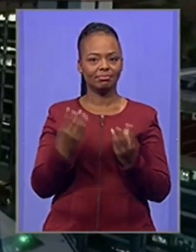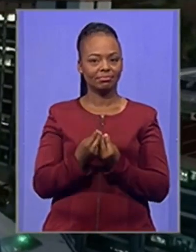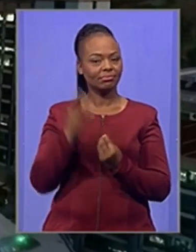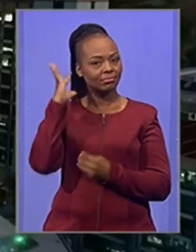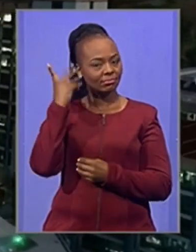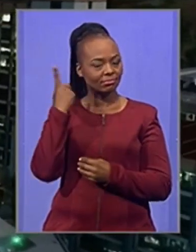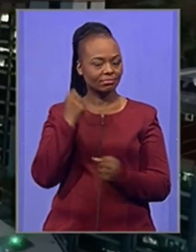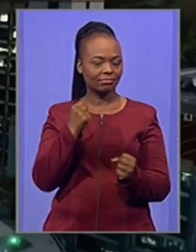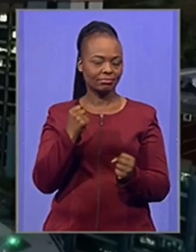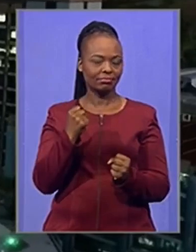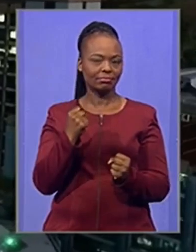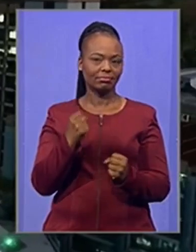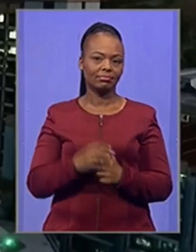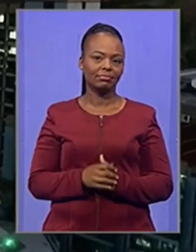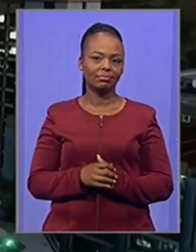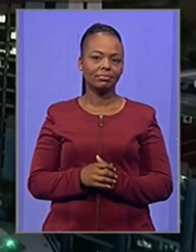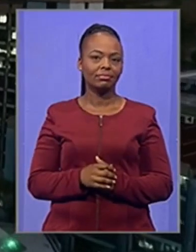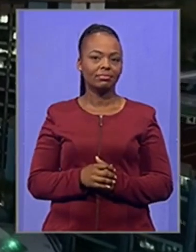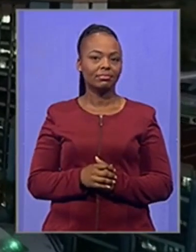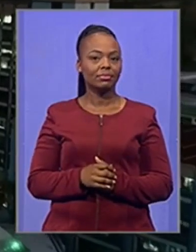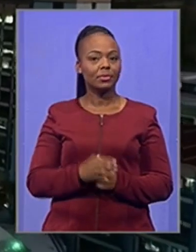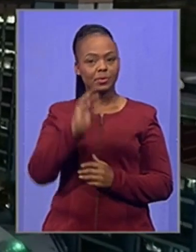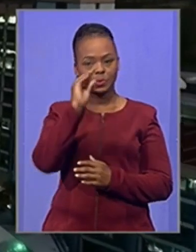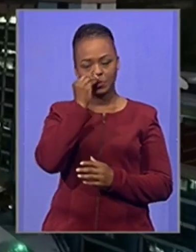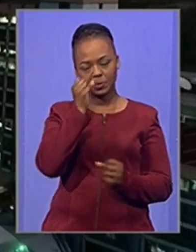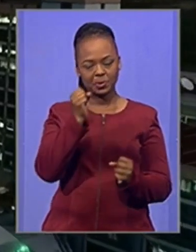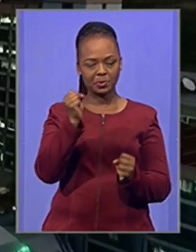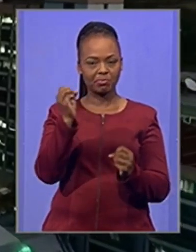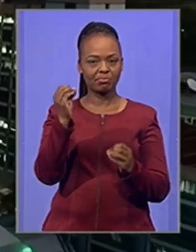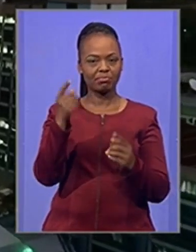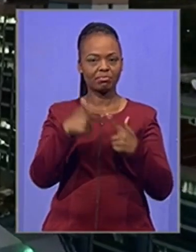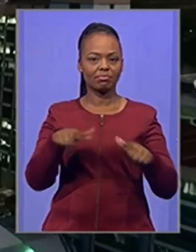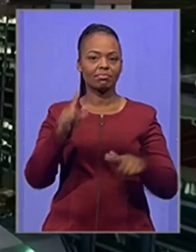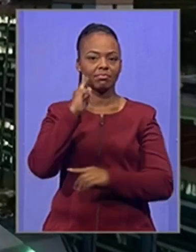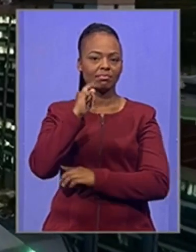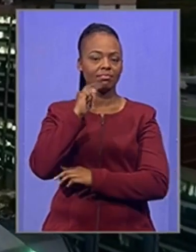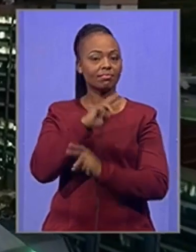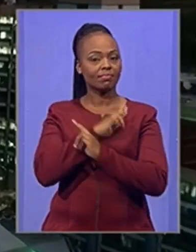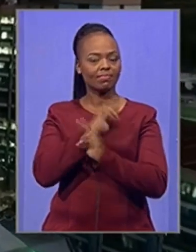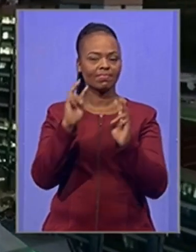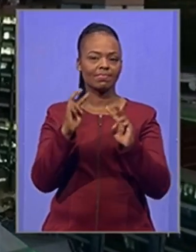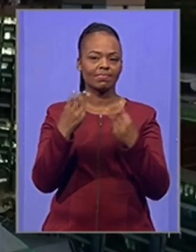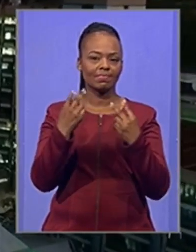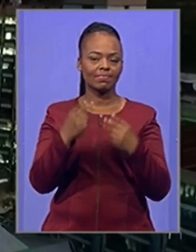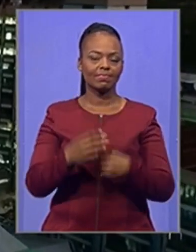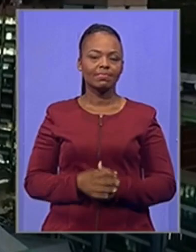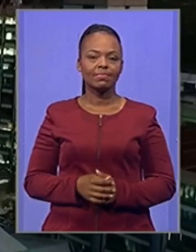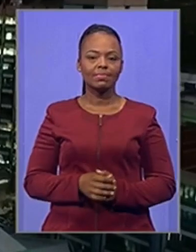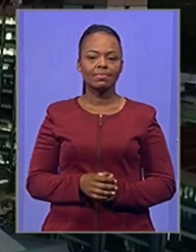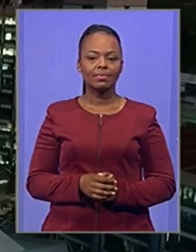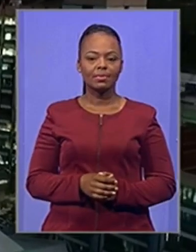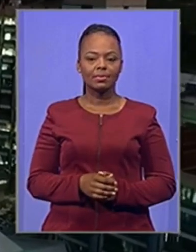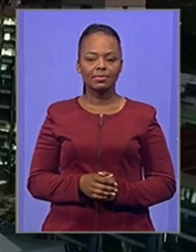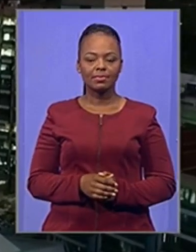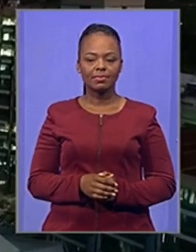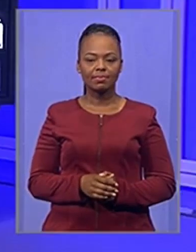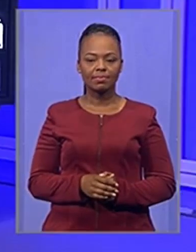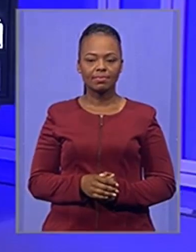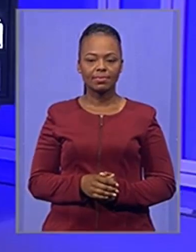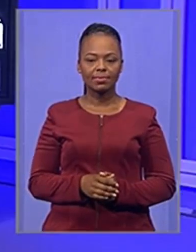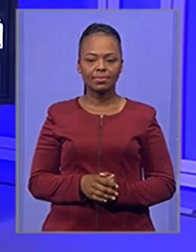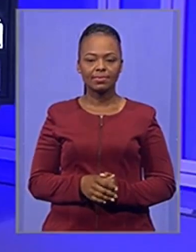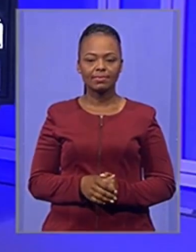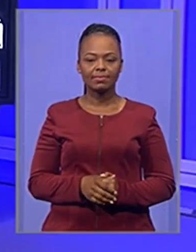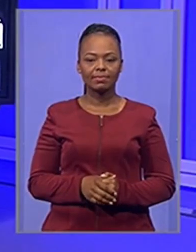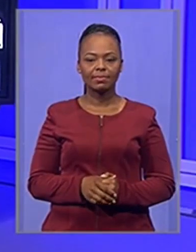le Trifosa Ntsolengwe re go tlisetsa kgaso ya dikgang tsa Setswana a di iketle mmogo ka tshedimosetso.